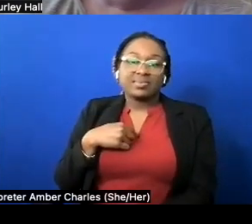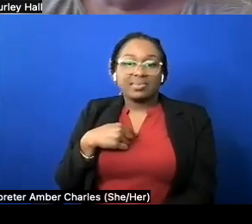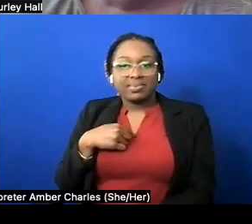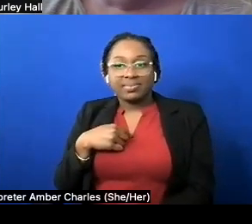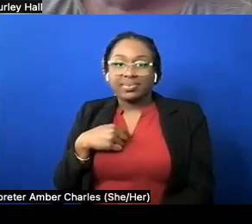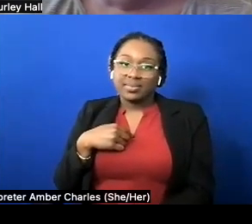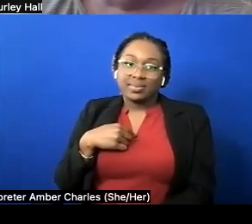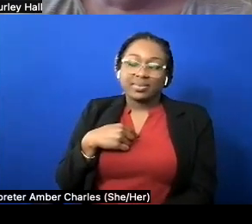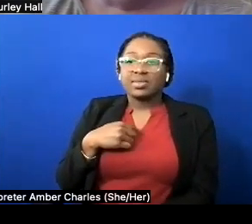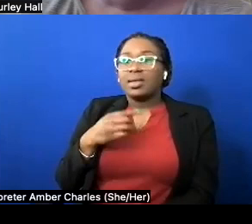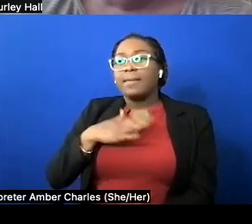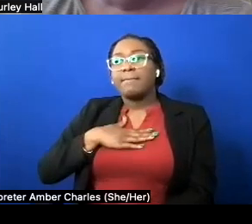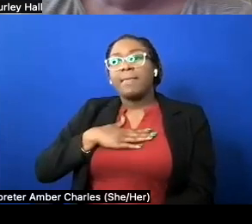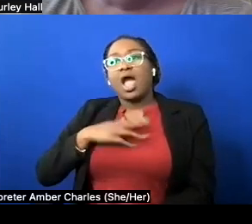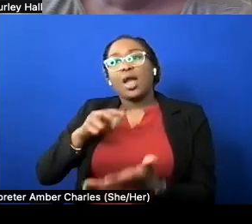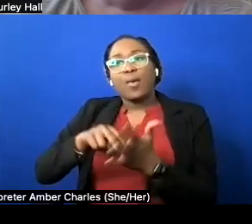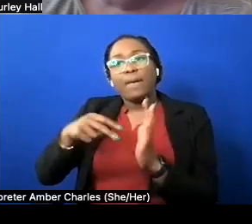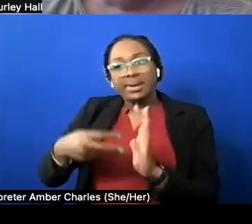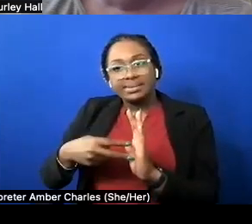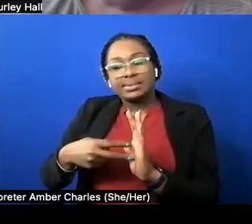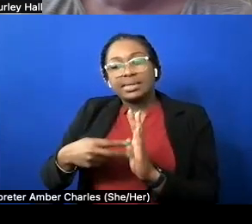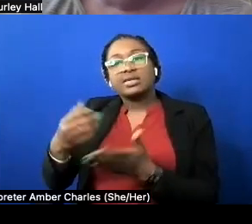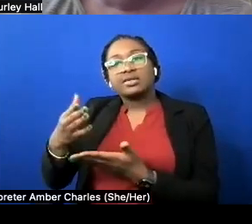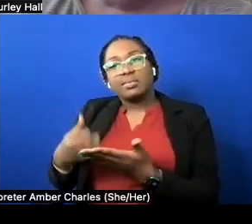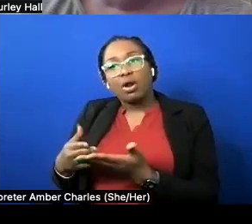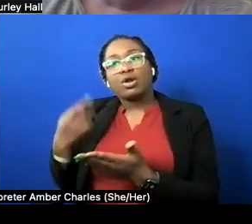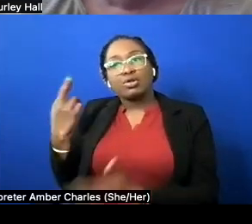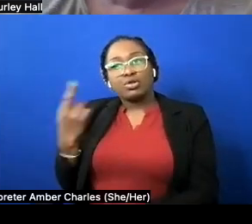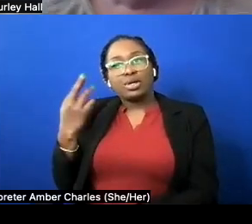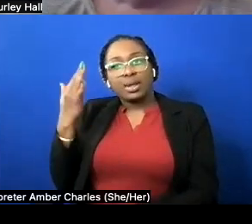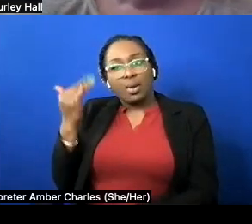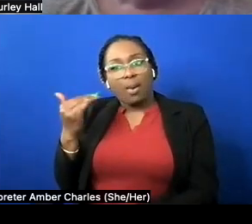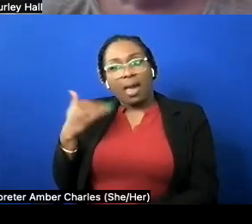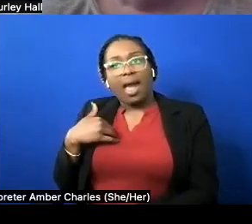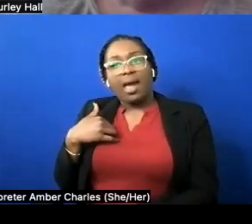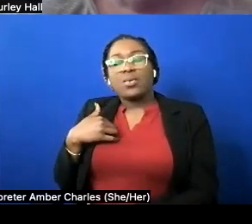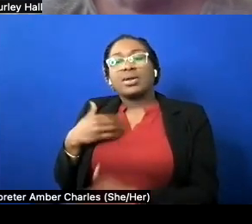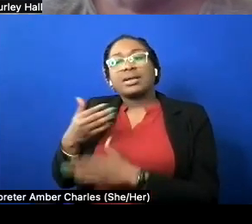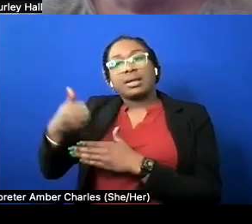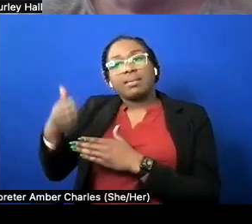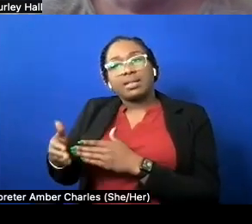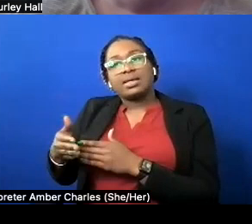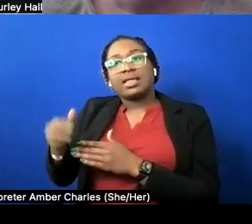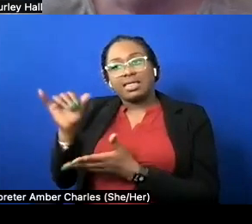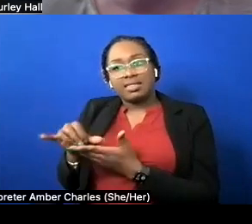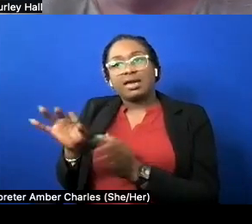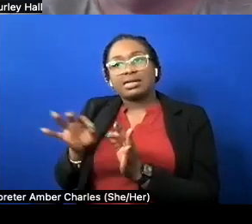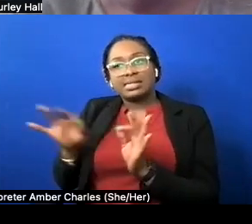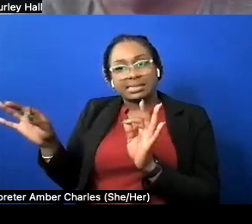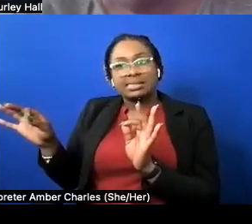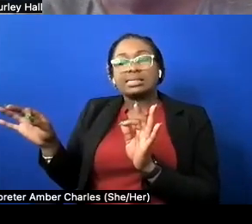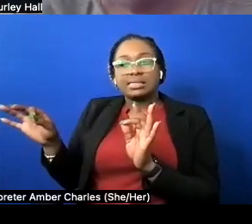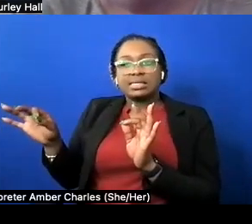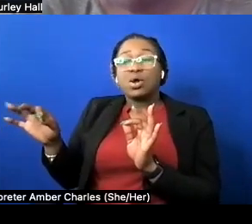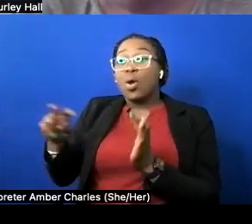I am my purpose. So at least that's part of one of the ways that I would complete that prompt. And so